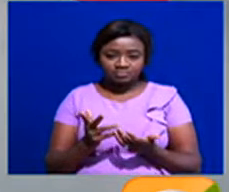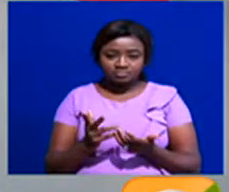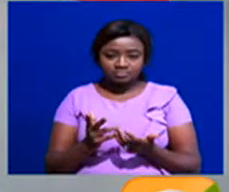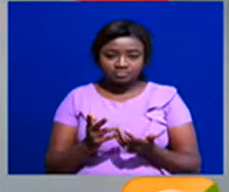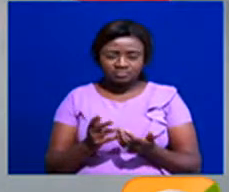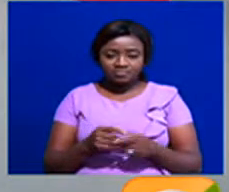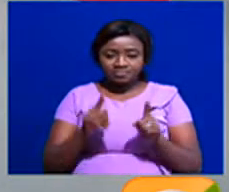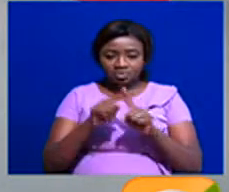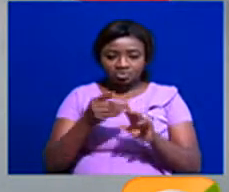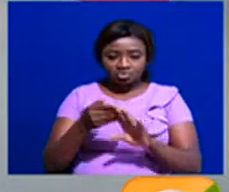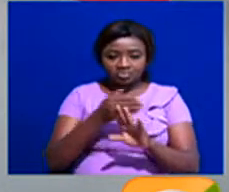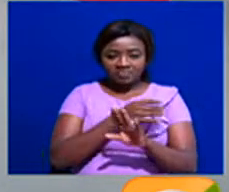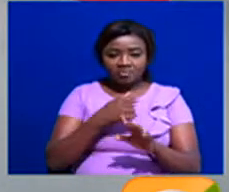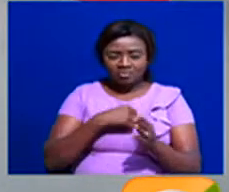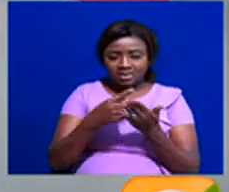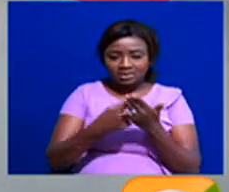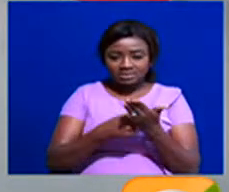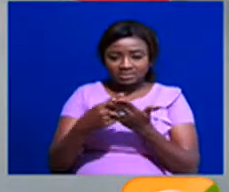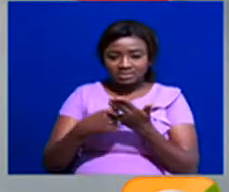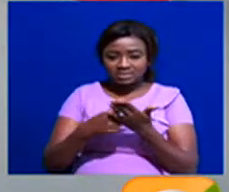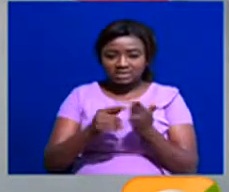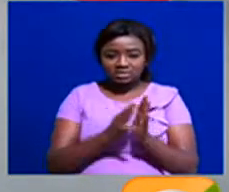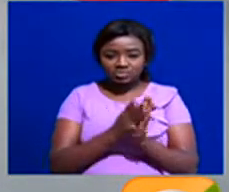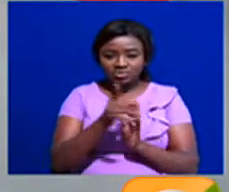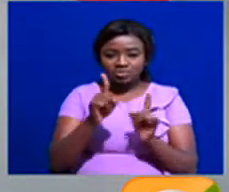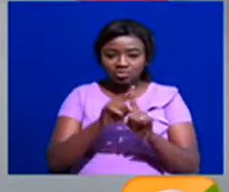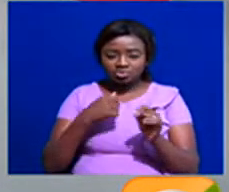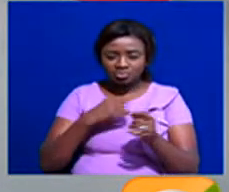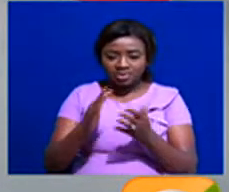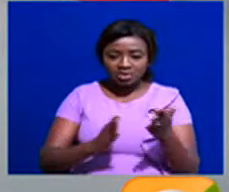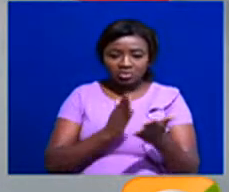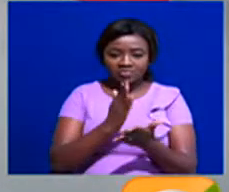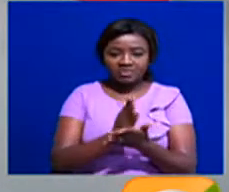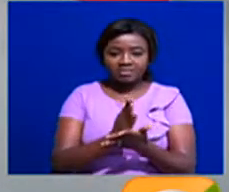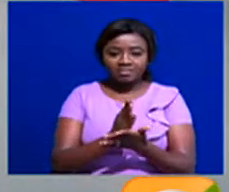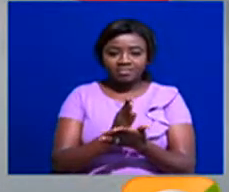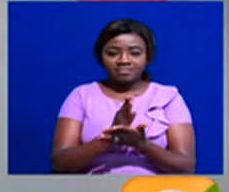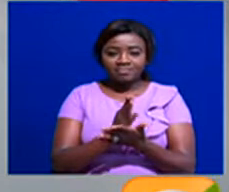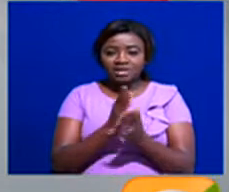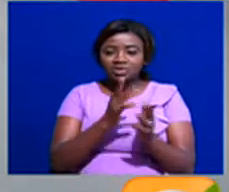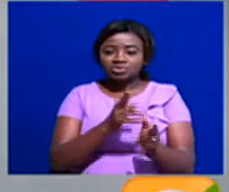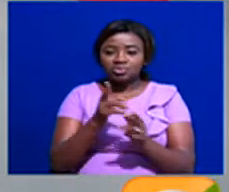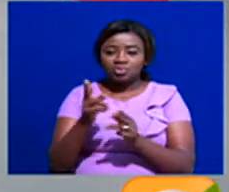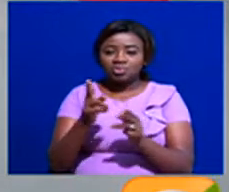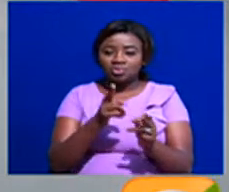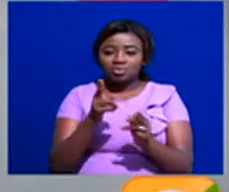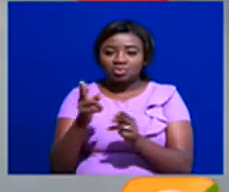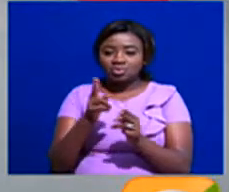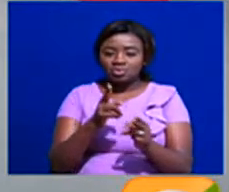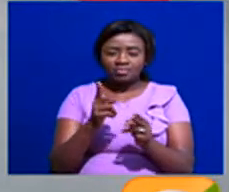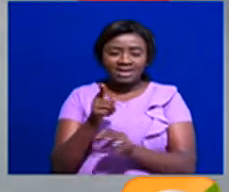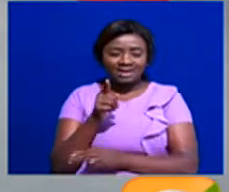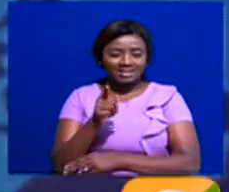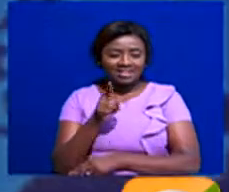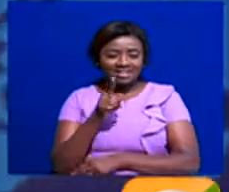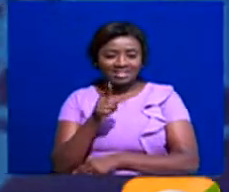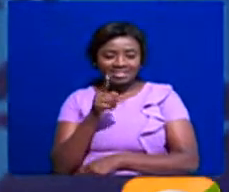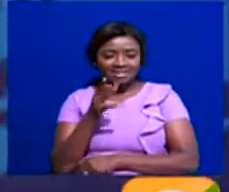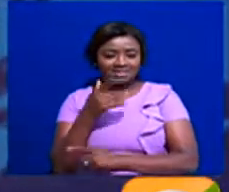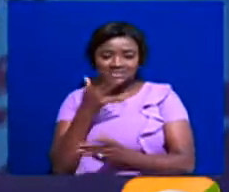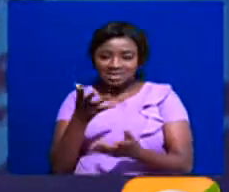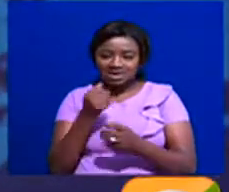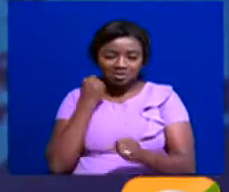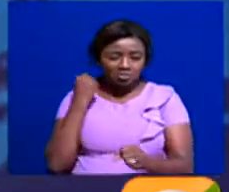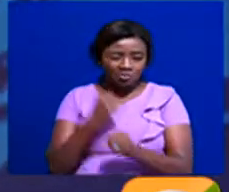Frederick before entering here, and I confirm that here is the same. Usually, it's a very labor-intensive